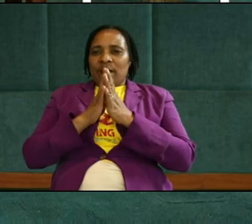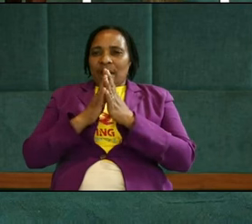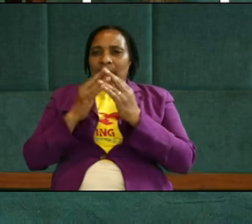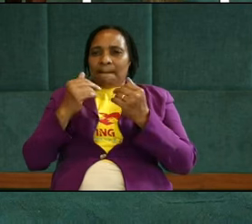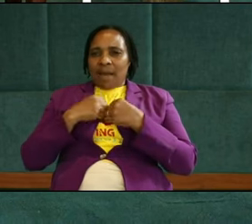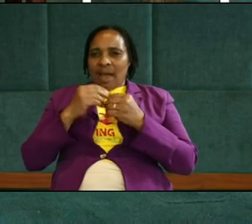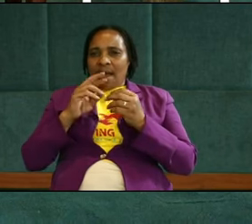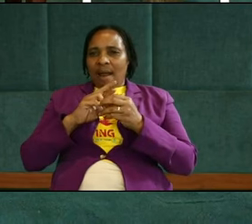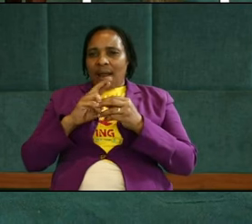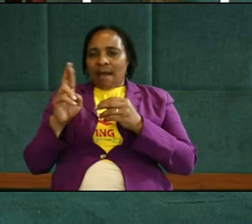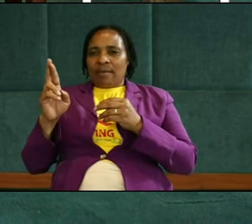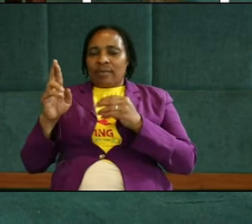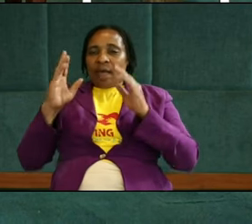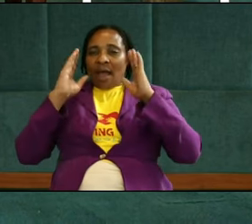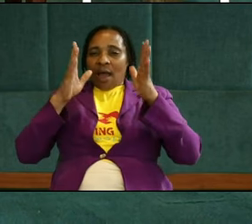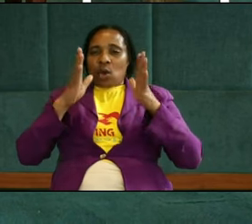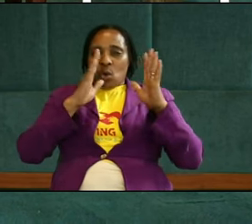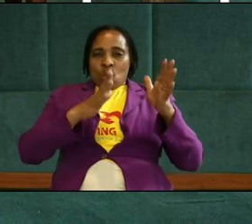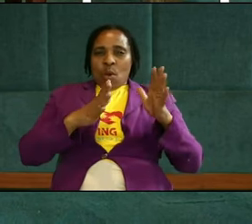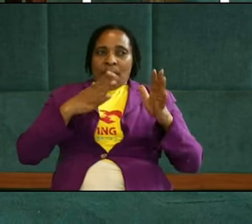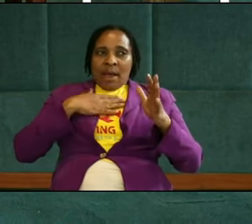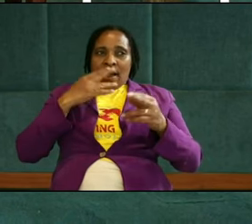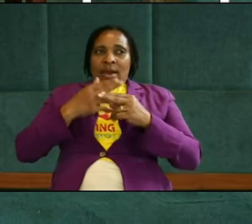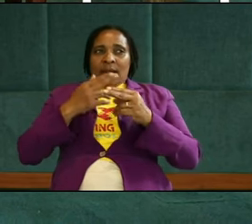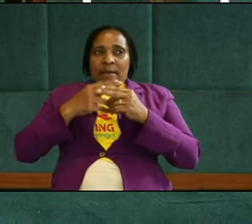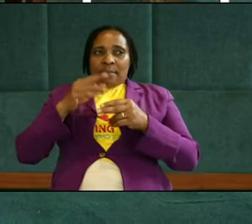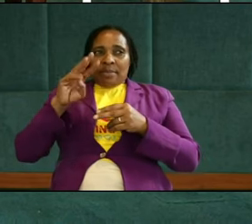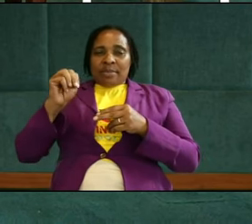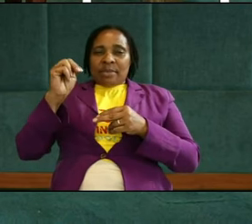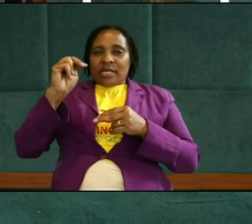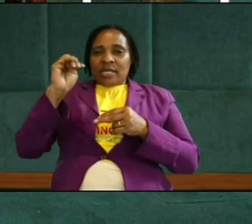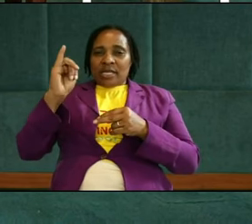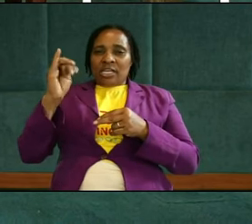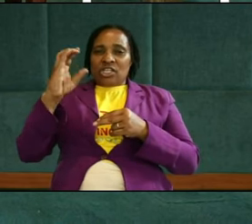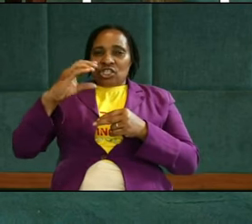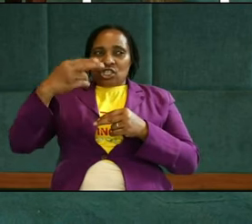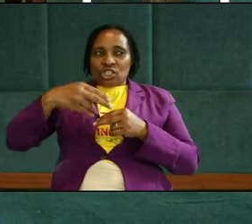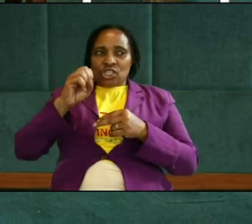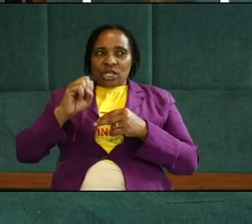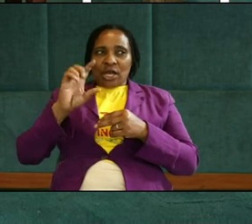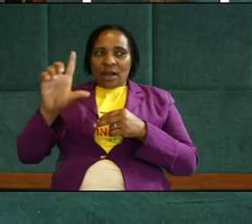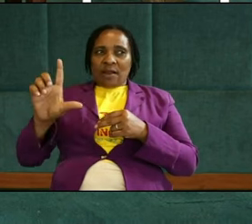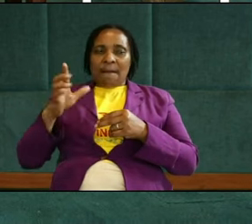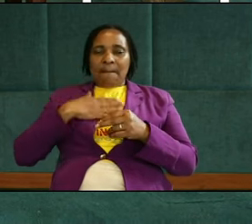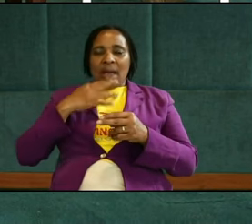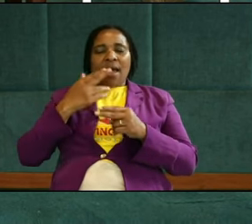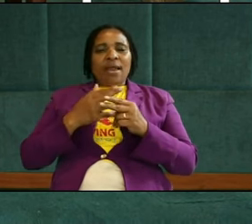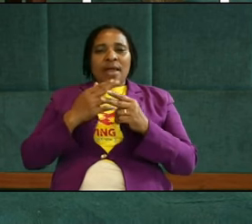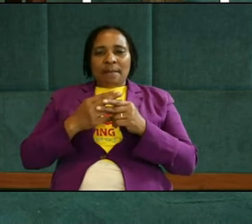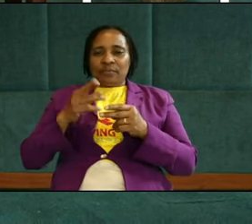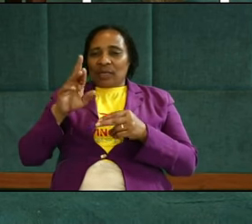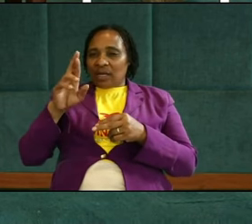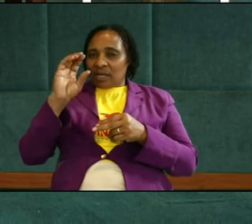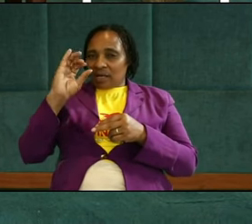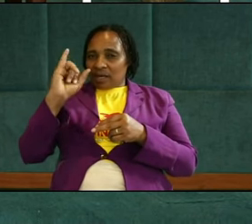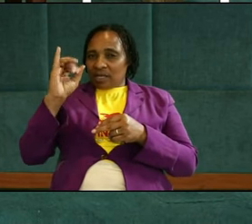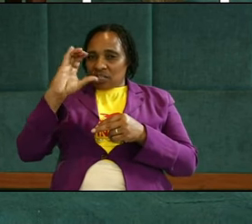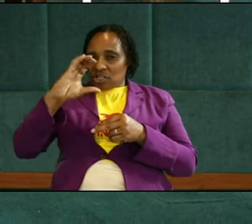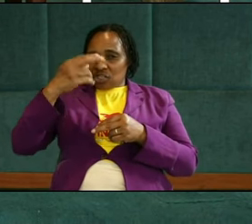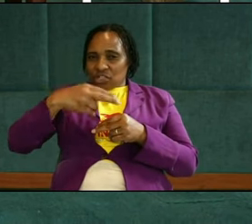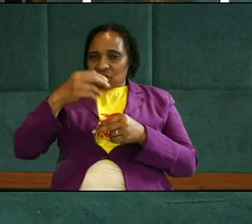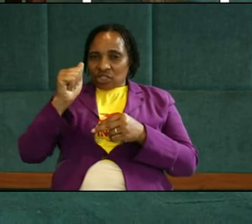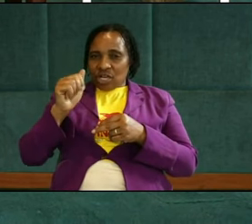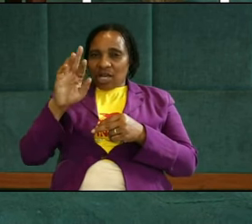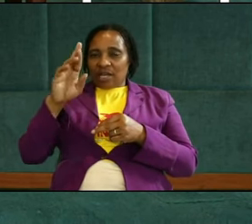right. Hi, everyone. My name is Michelle Osa. Hi, my name is Richard Muga, and I'm glad to be